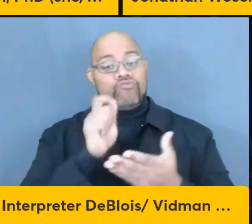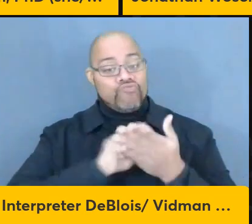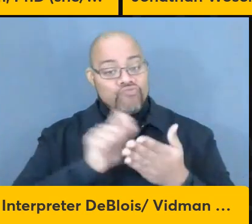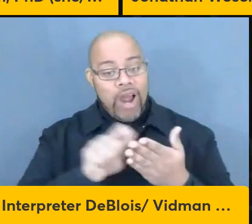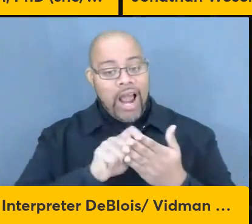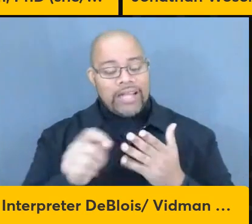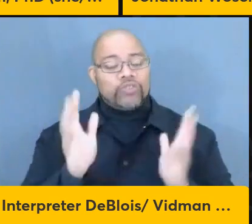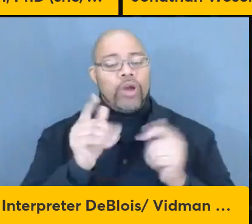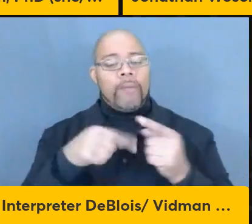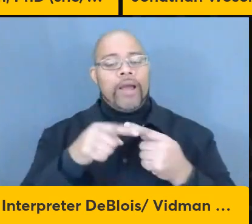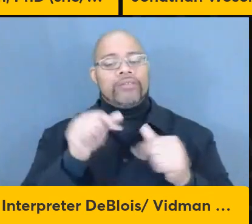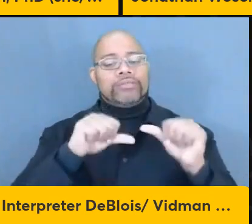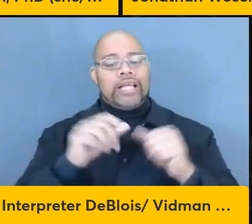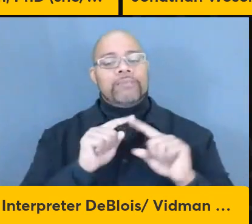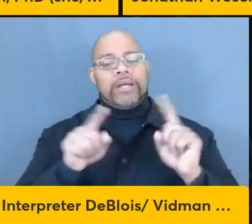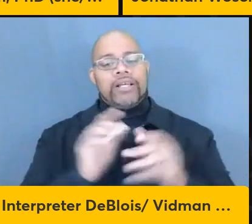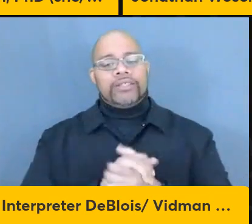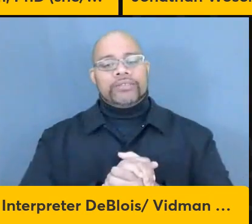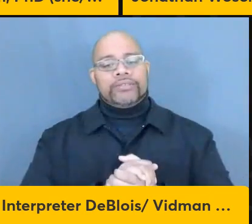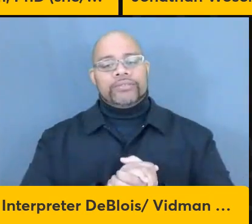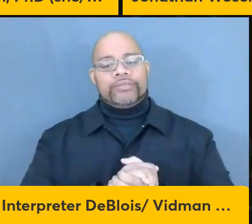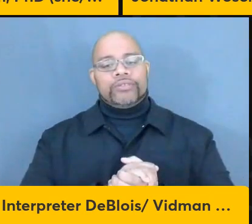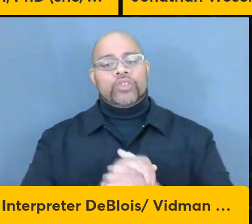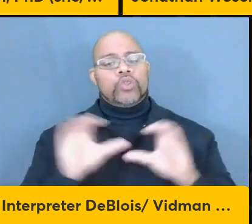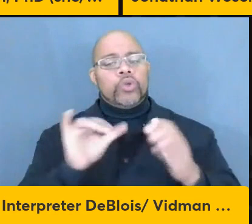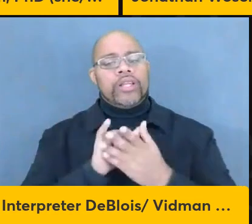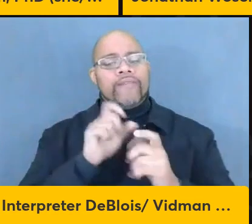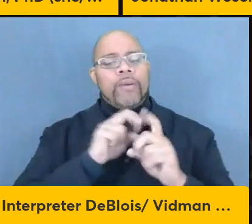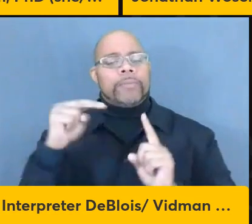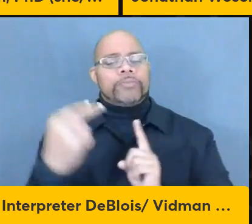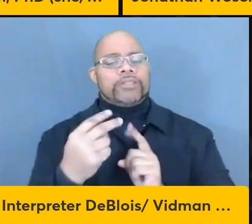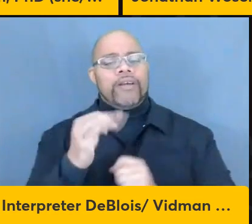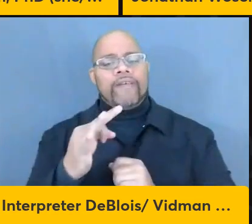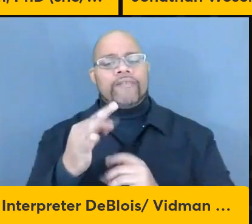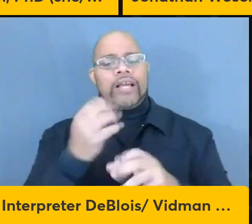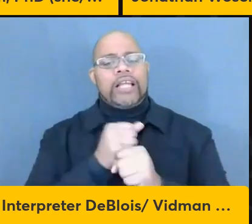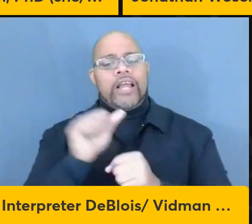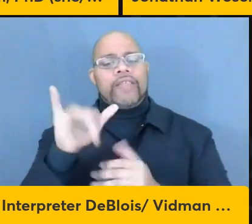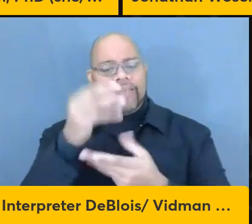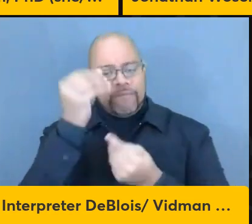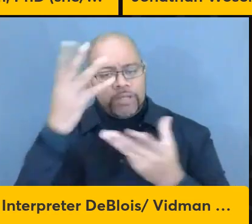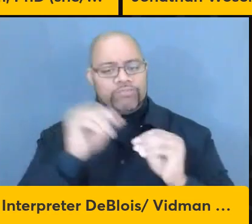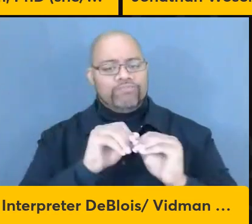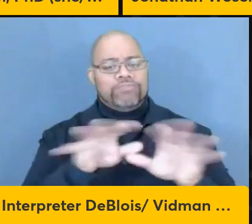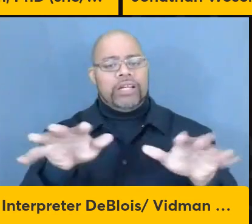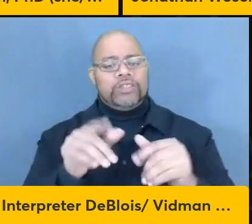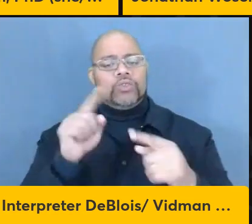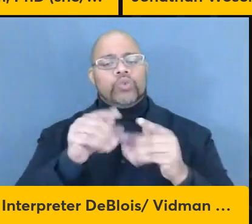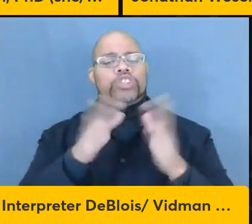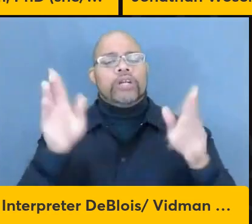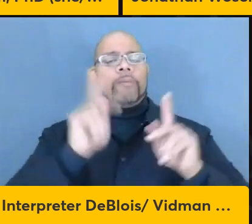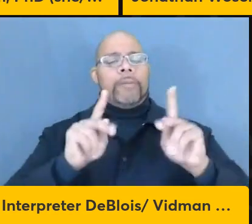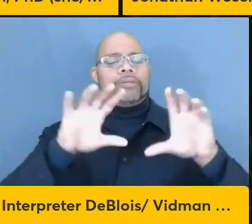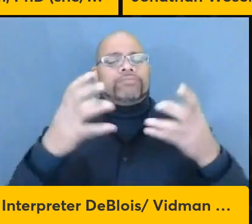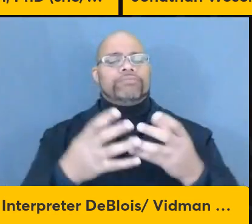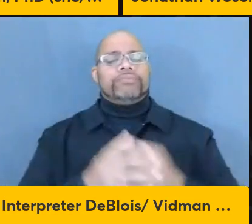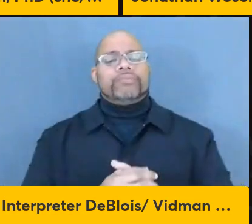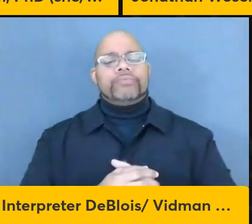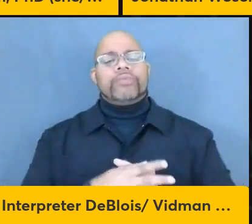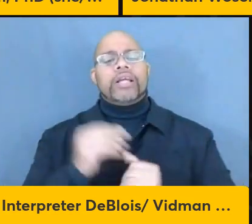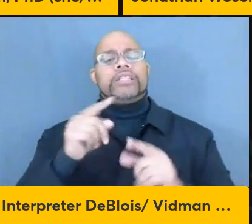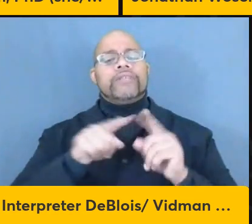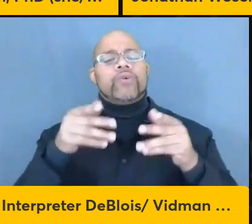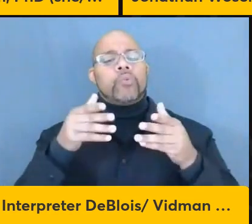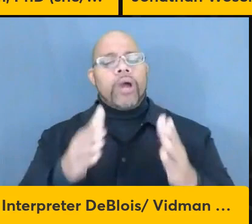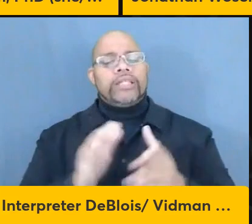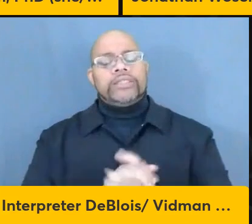writing and talking about science, but doing it from the perspective of getting that information out there to the general public in ways